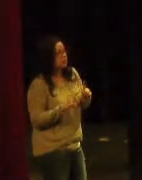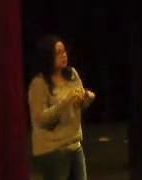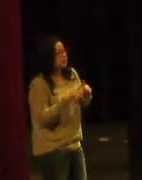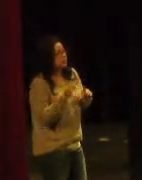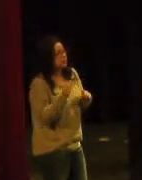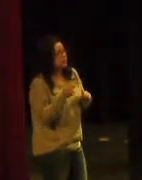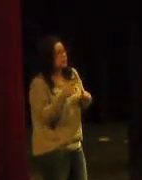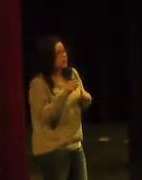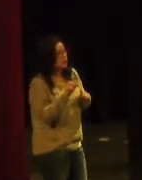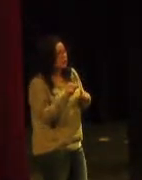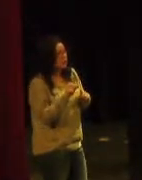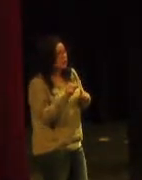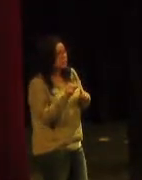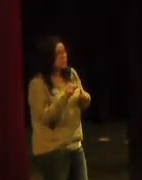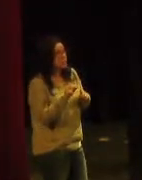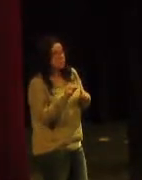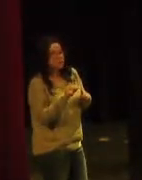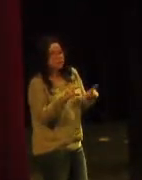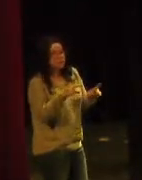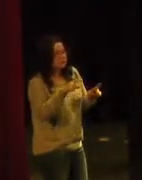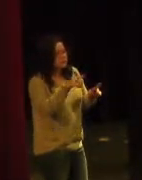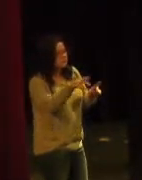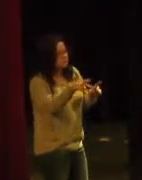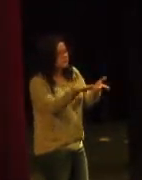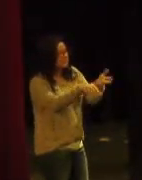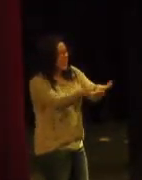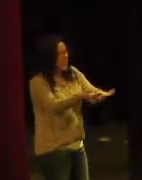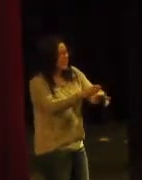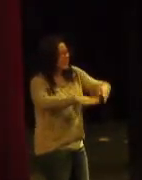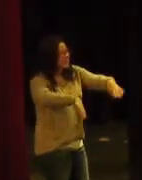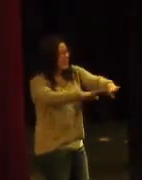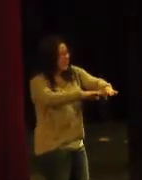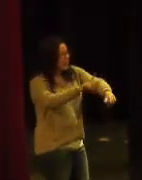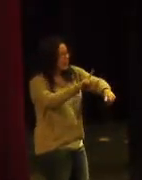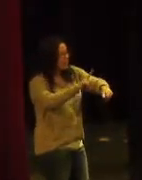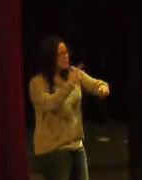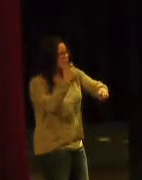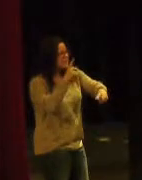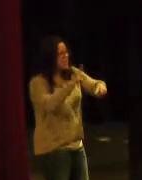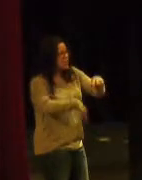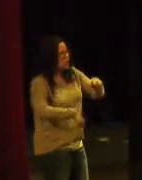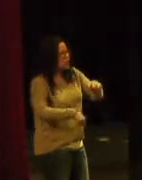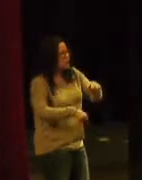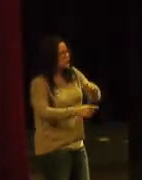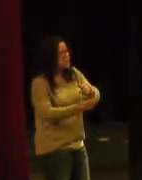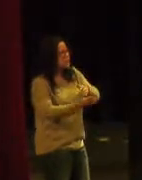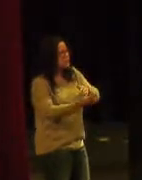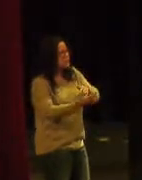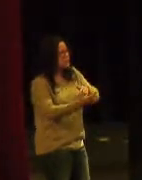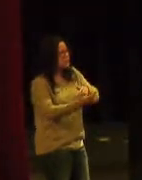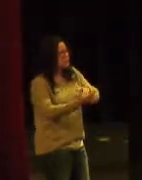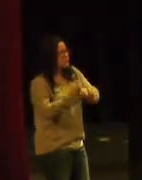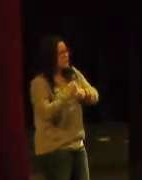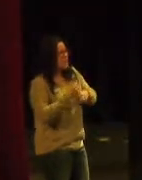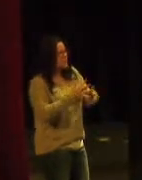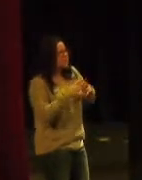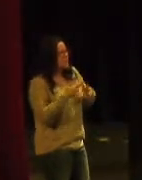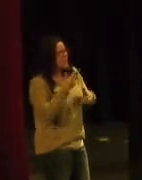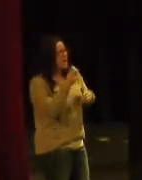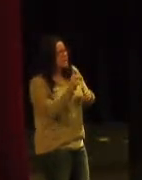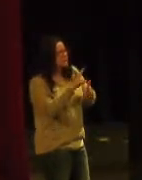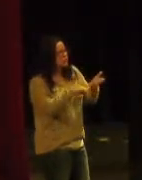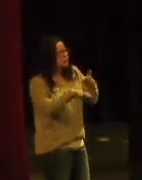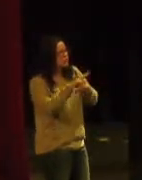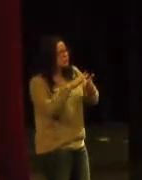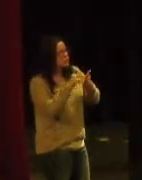asparagus rotted in the field because they couldn't get American high school and university students to